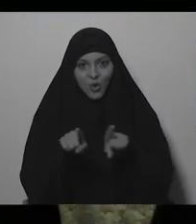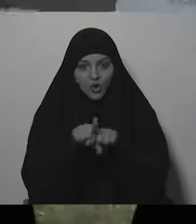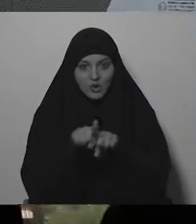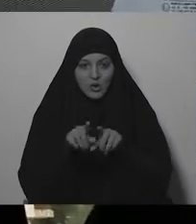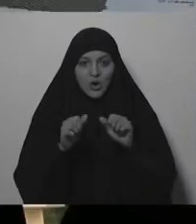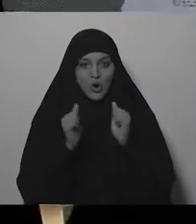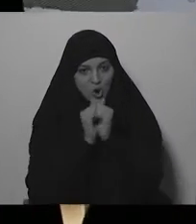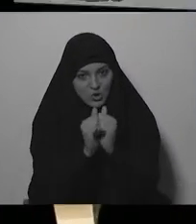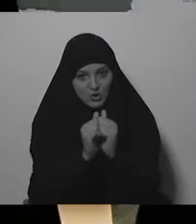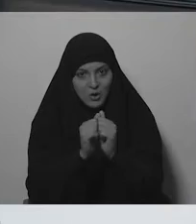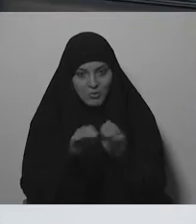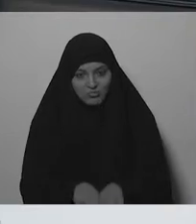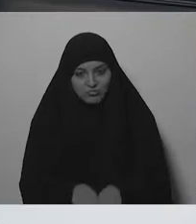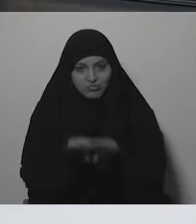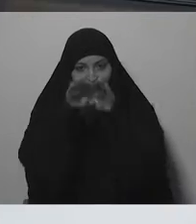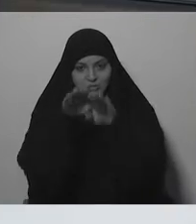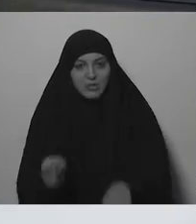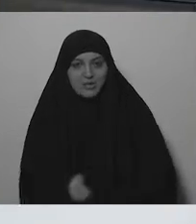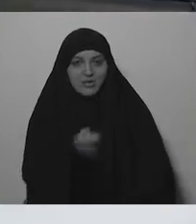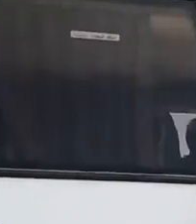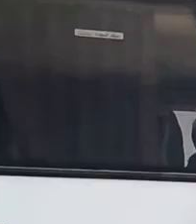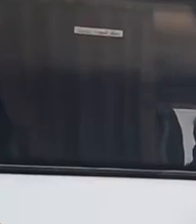during education.